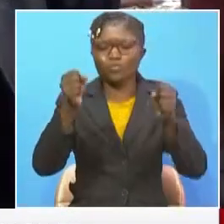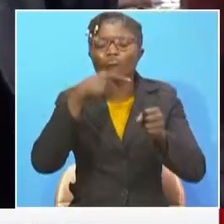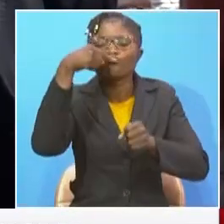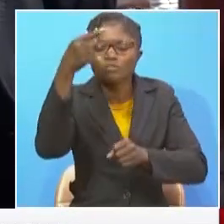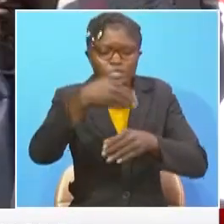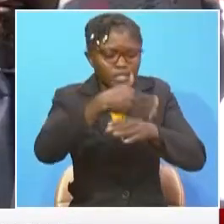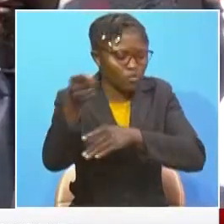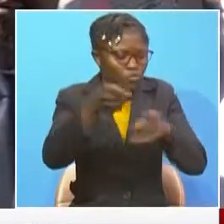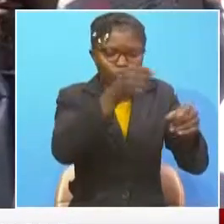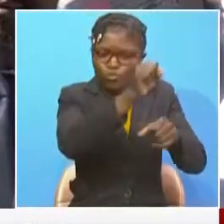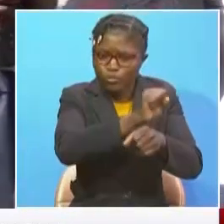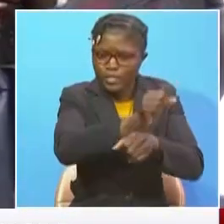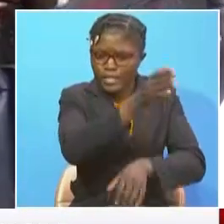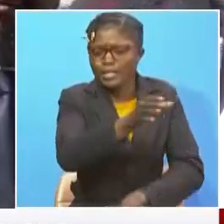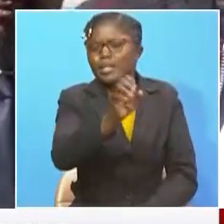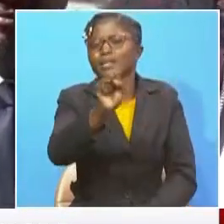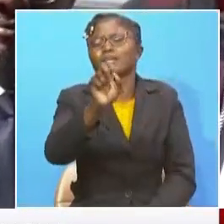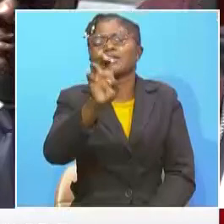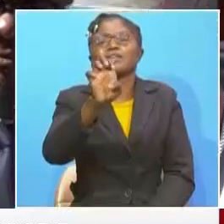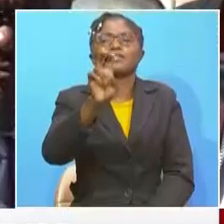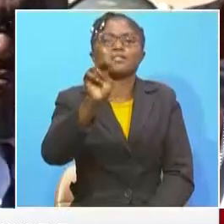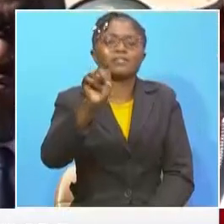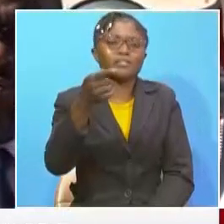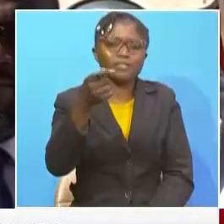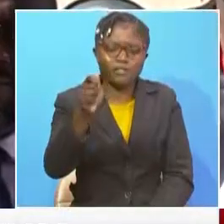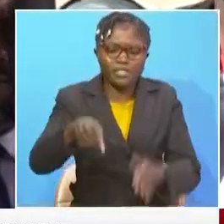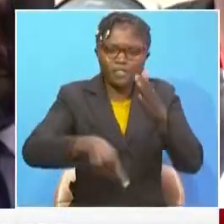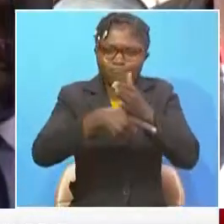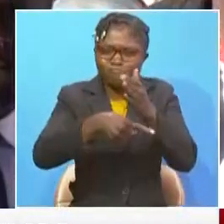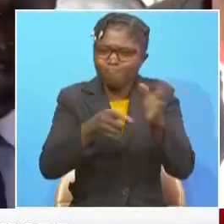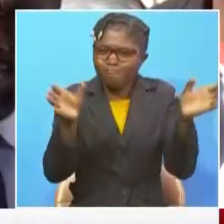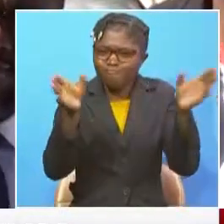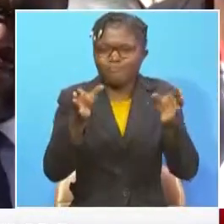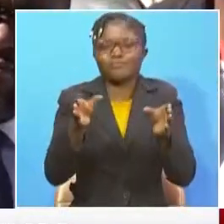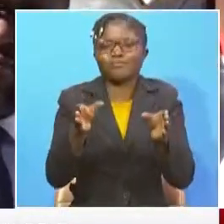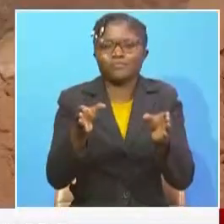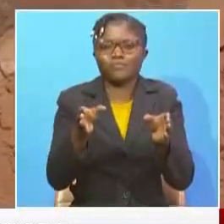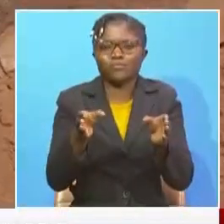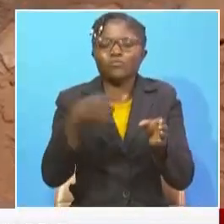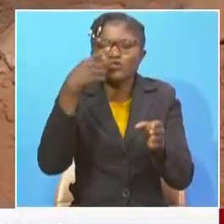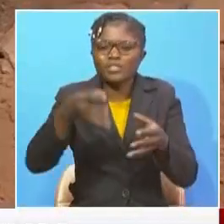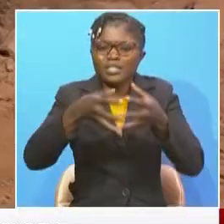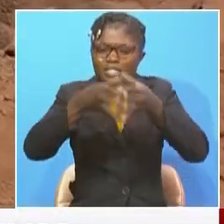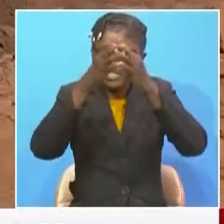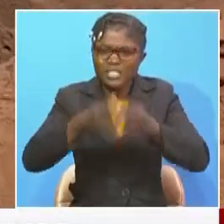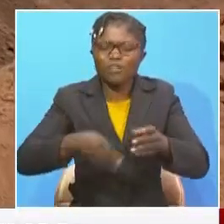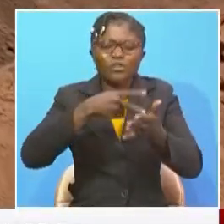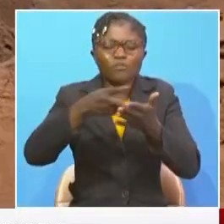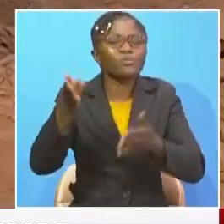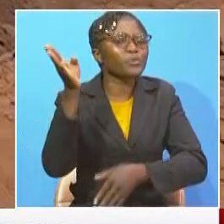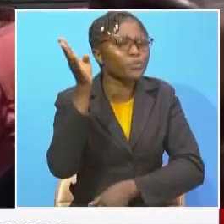has even sent them here. Earlier, Director of Engineering at the Senga Town Council, They viewed that the contractor was given down payment